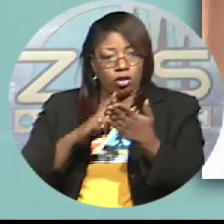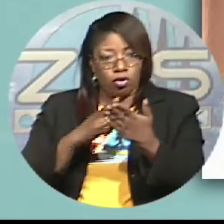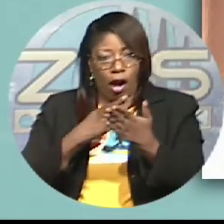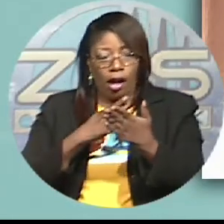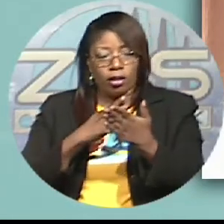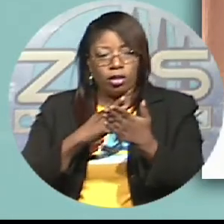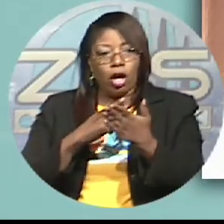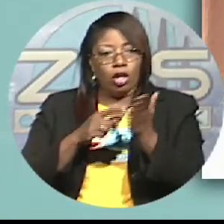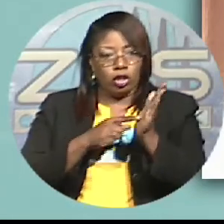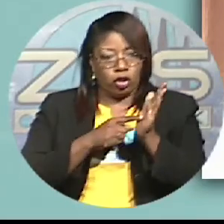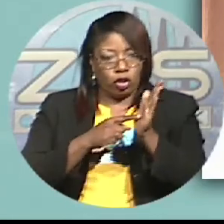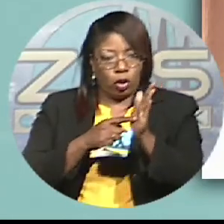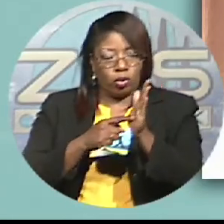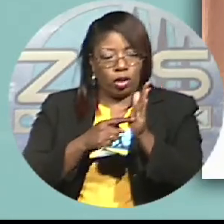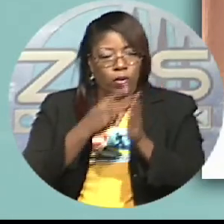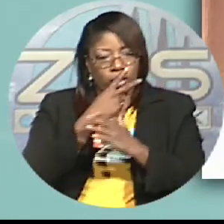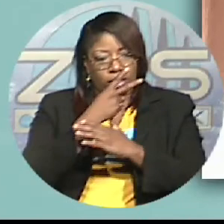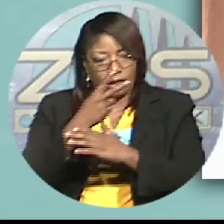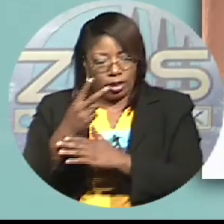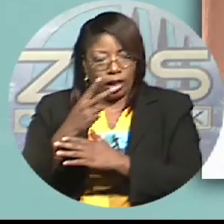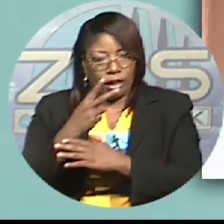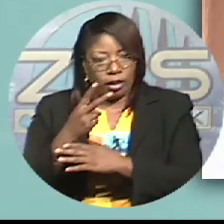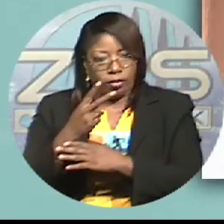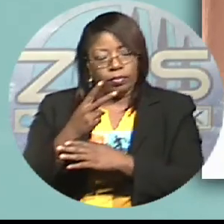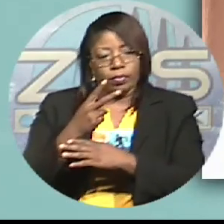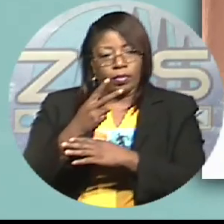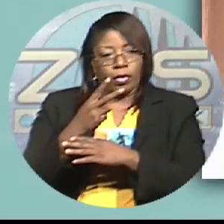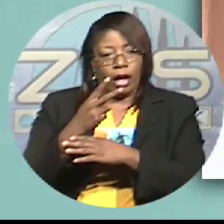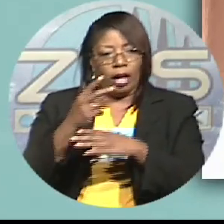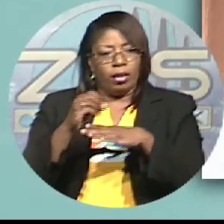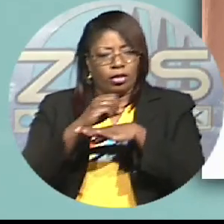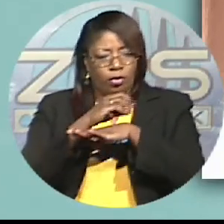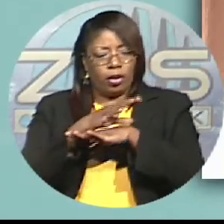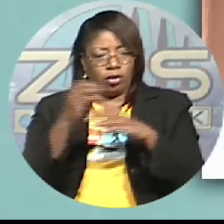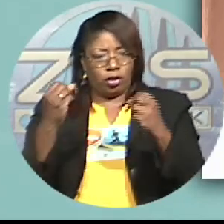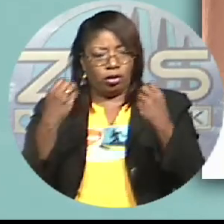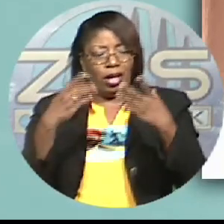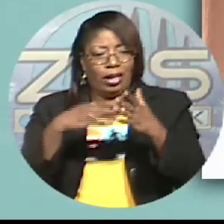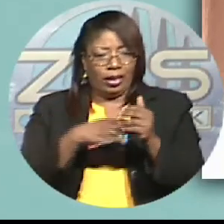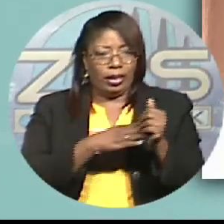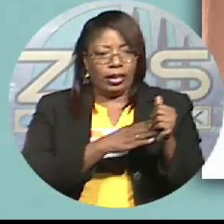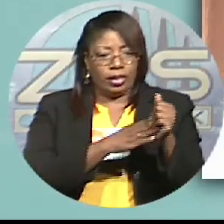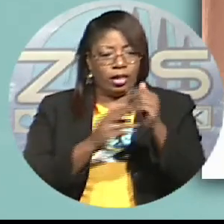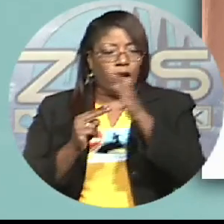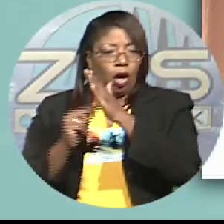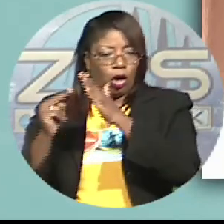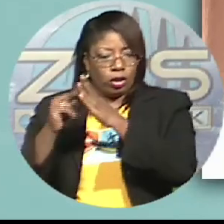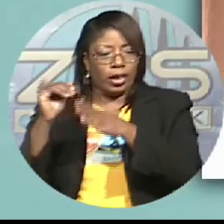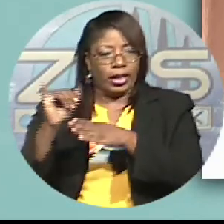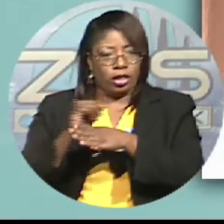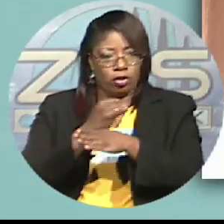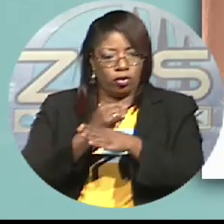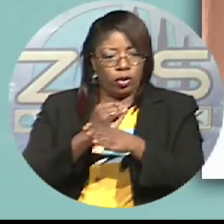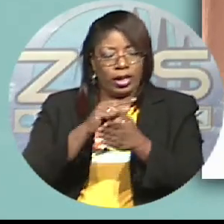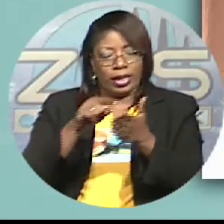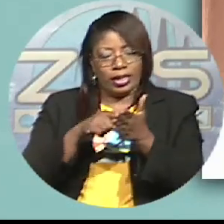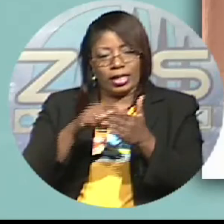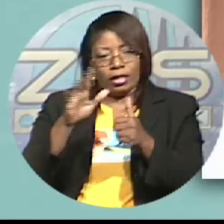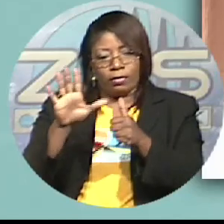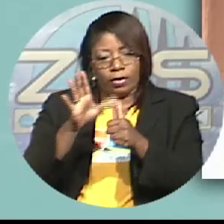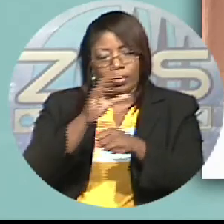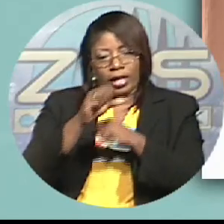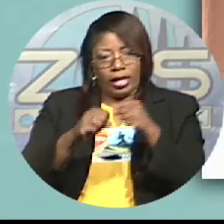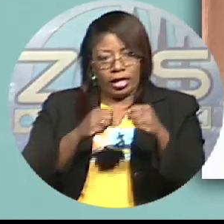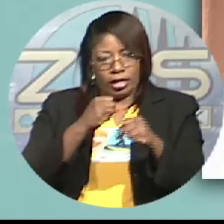the opportunity to connect with some of the most influential leaders in the hospitality industry. This year marks the 5th year that